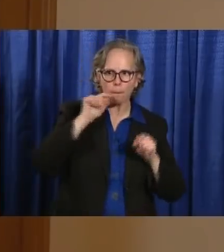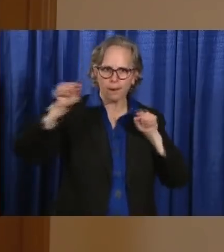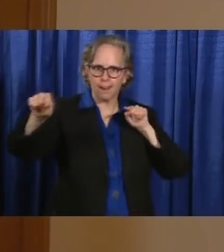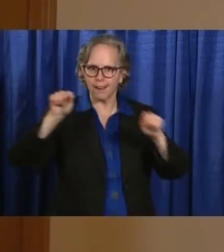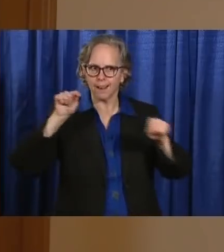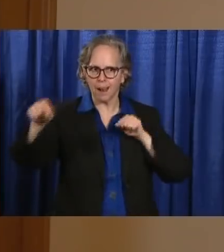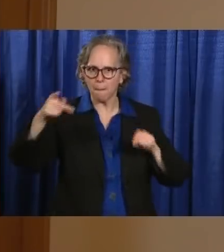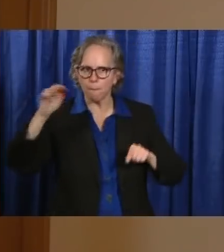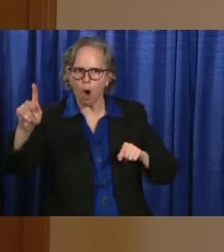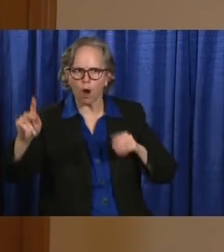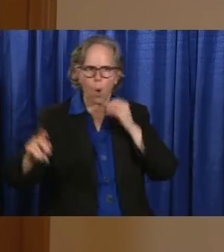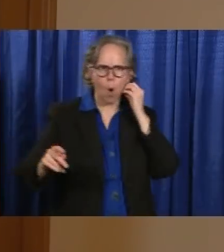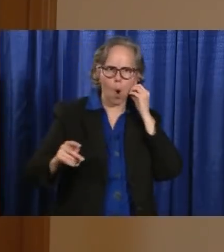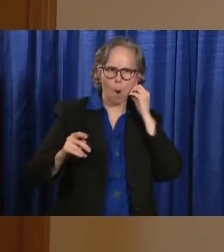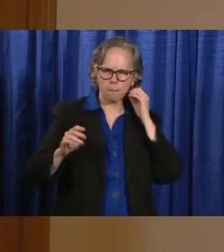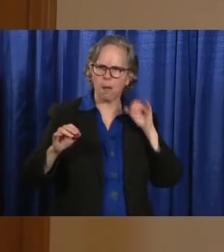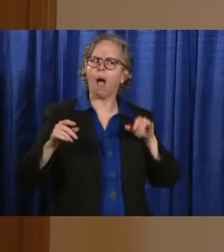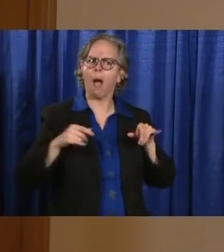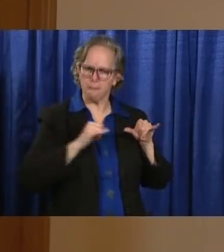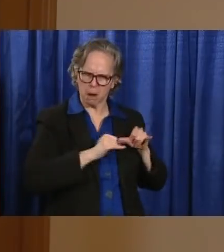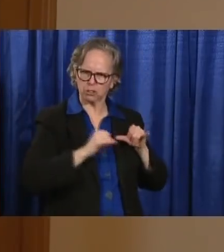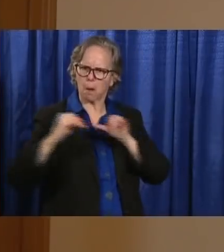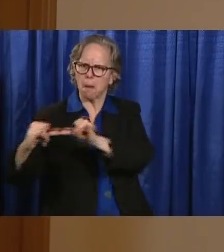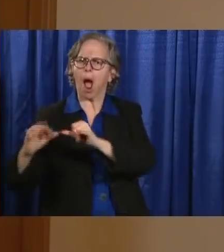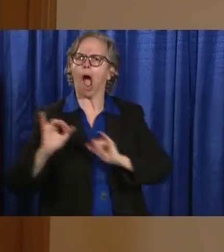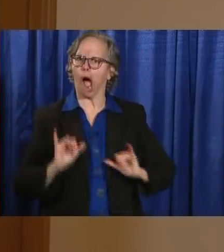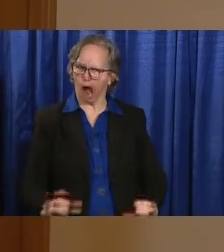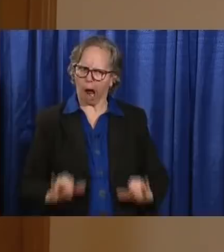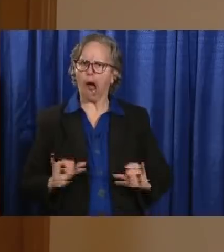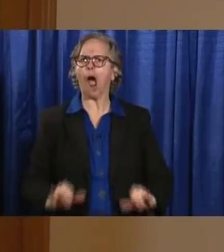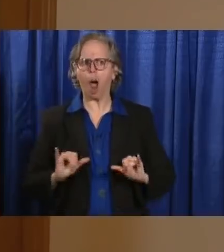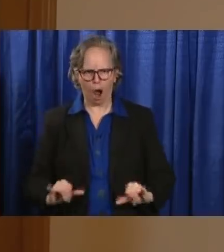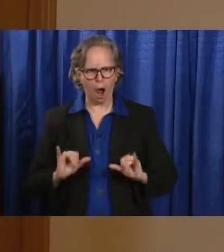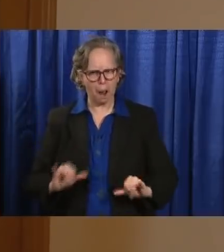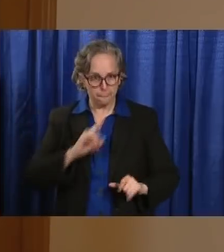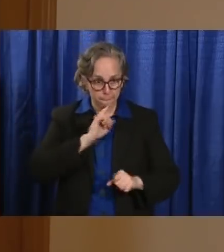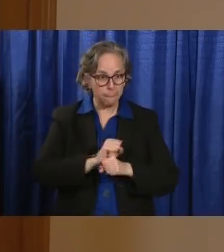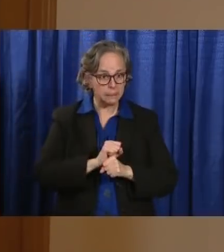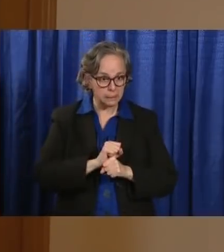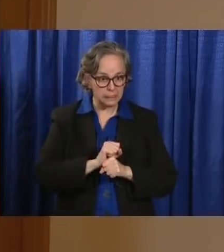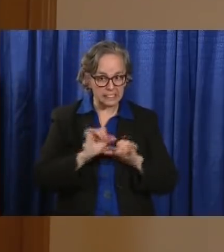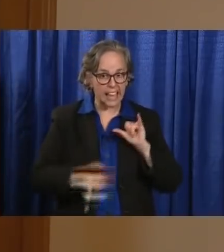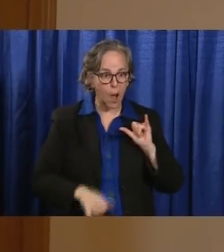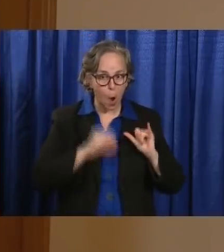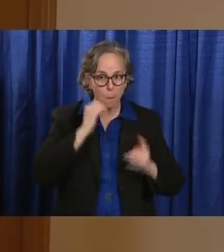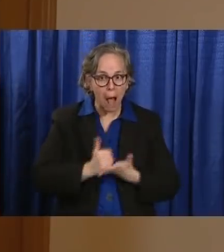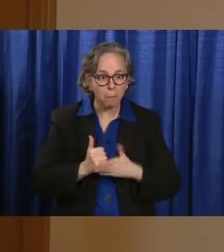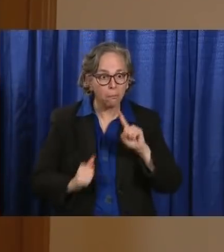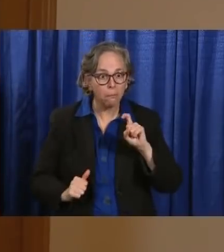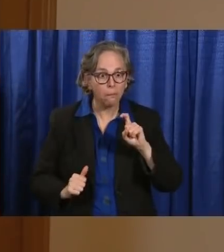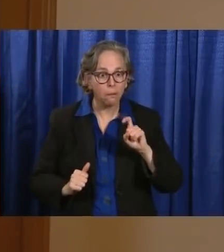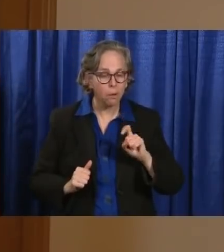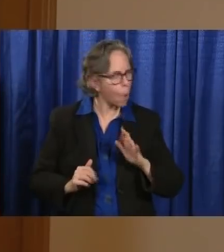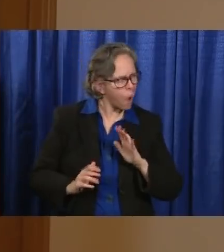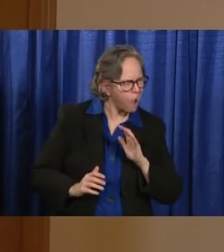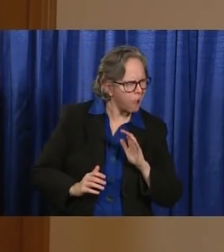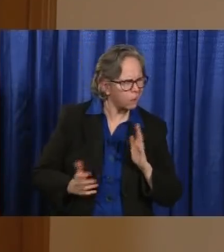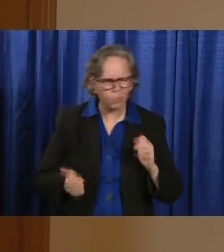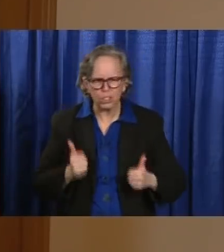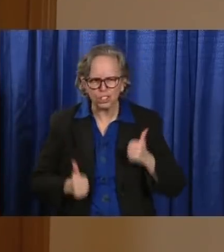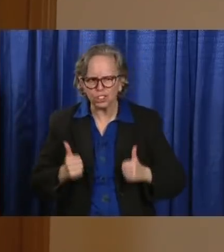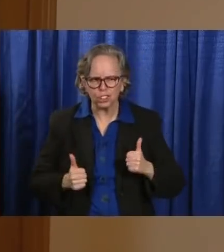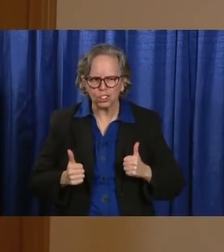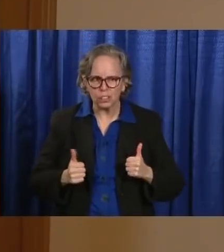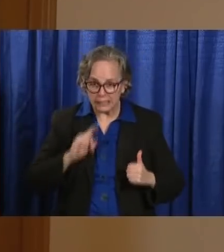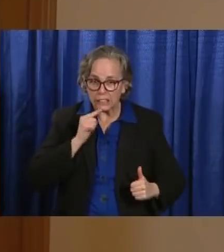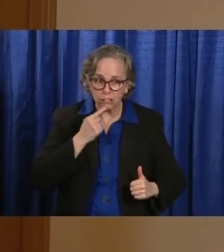they're proxy measures for how well we are doing this, staying at home and taking this seriously in Ohio. There's a